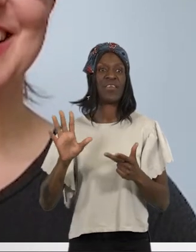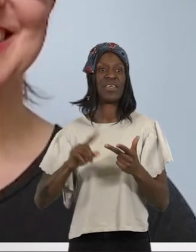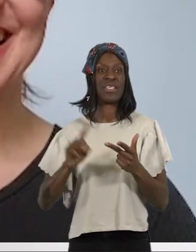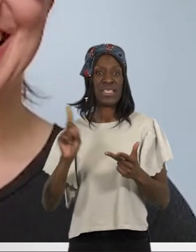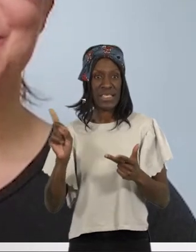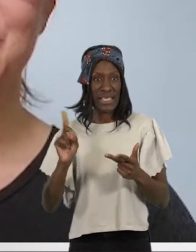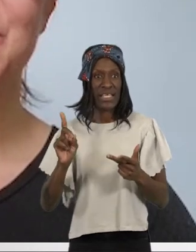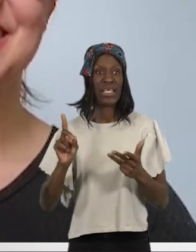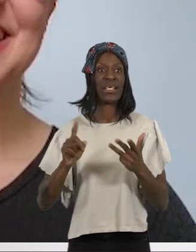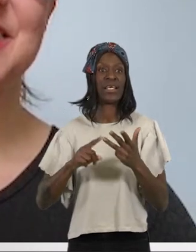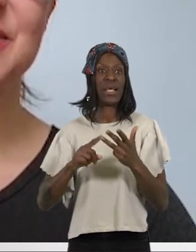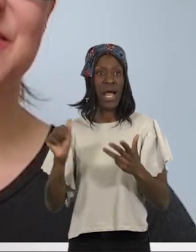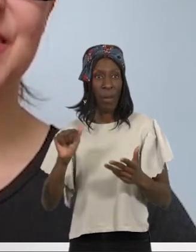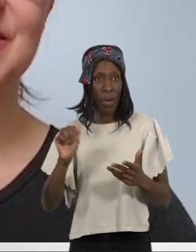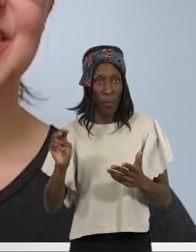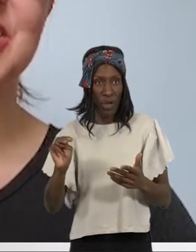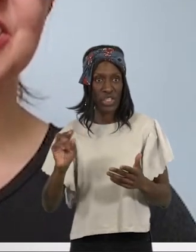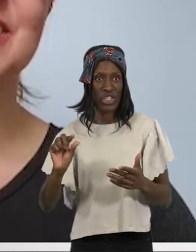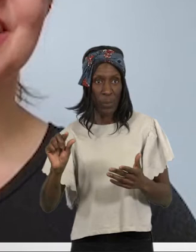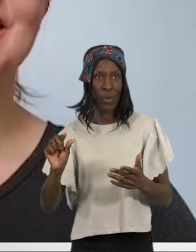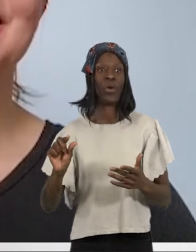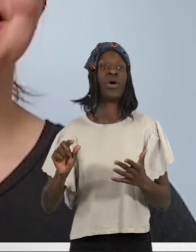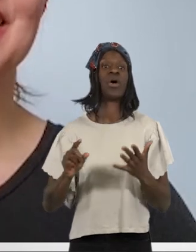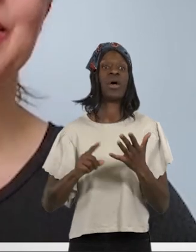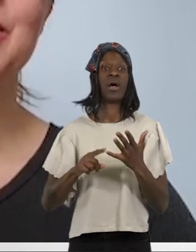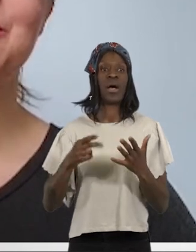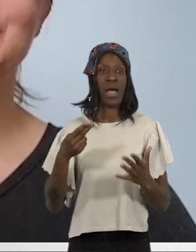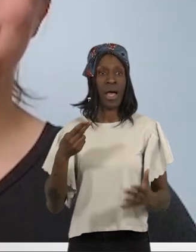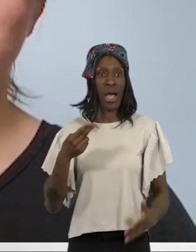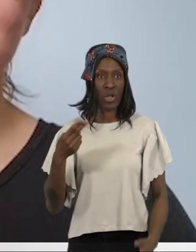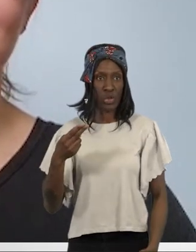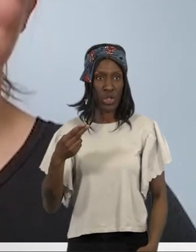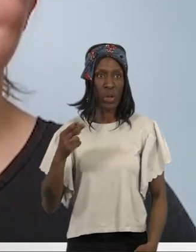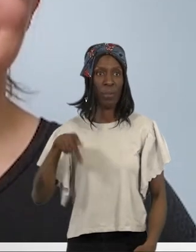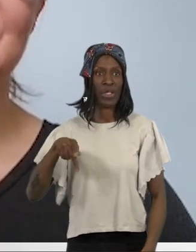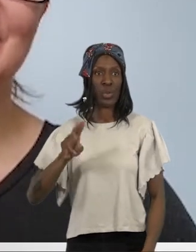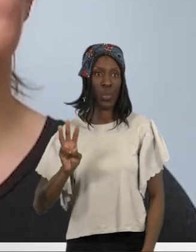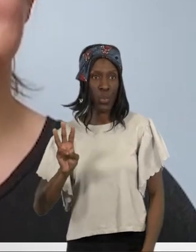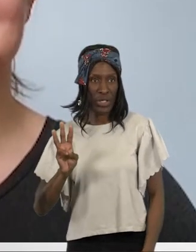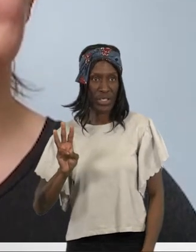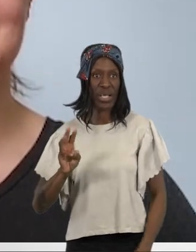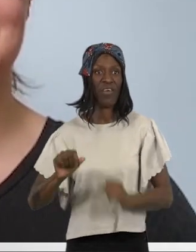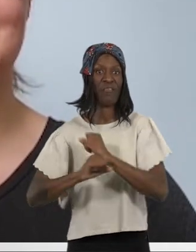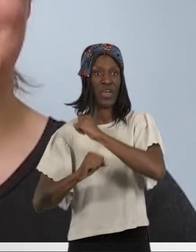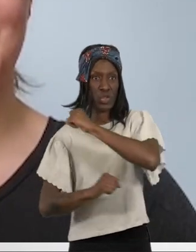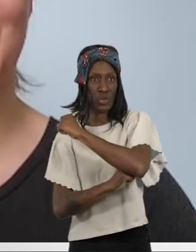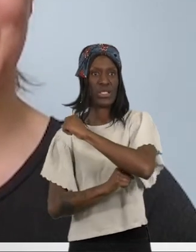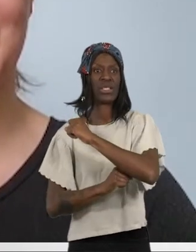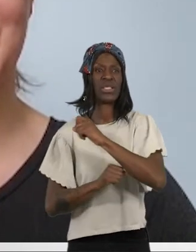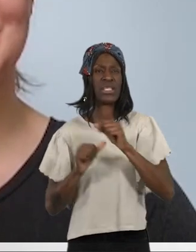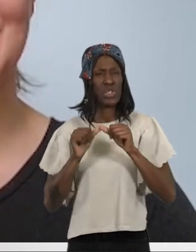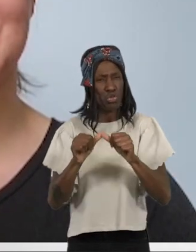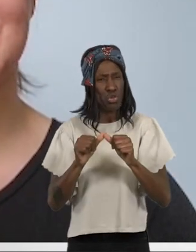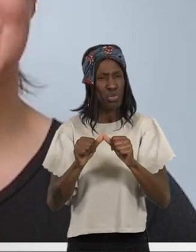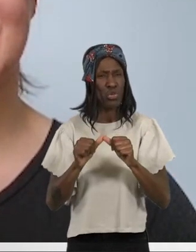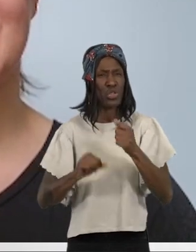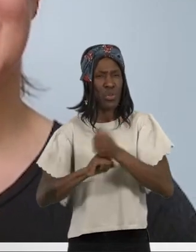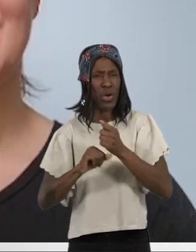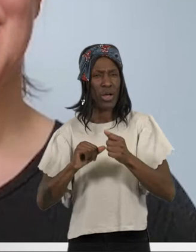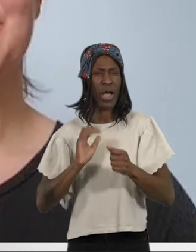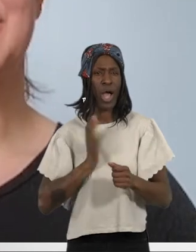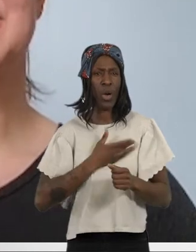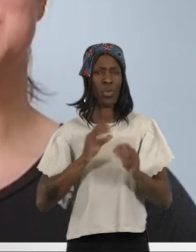Foundation, the Anne-Marie Gaston Foundation, the Harry P. Ward Foundation, who continue to support our